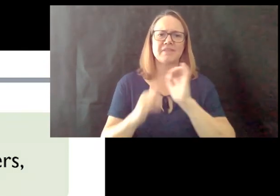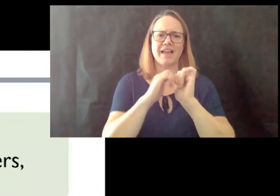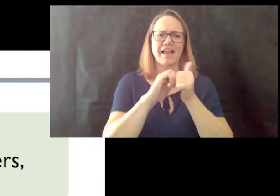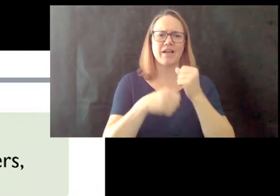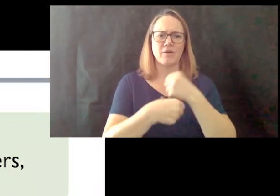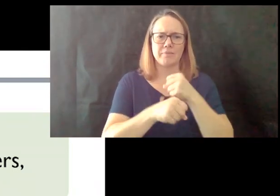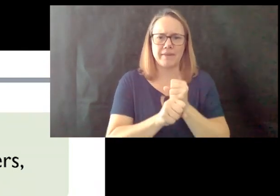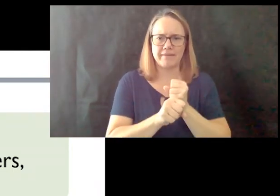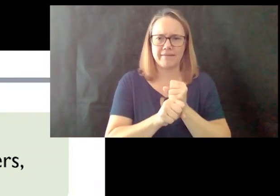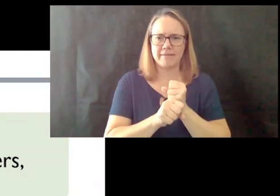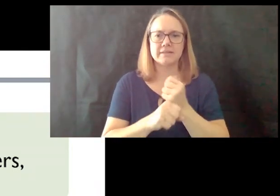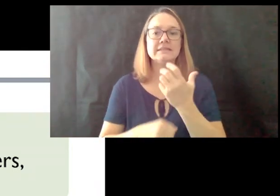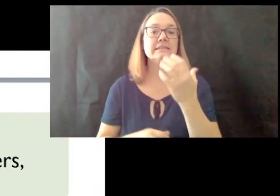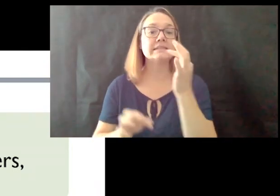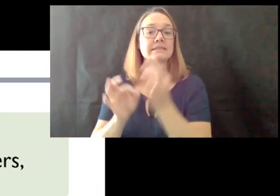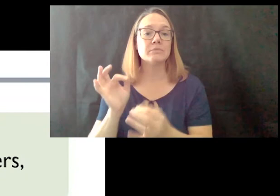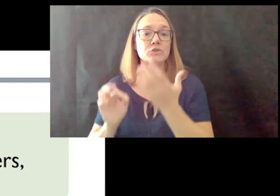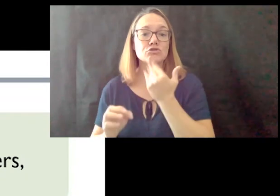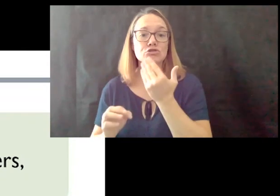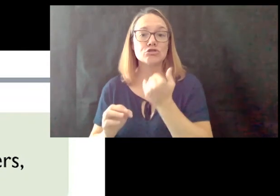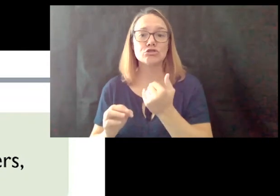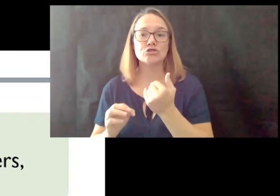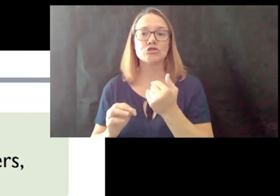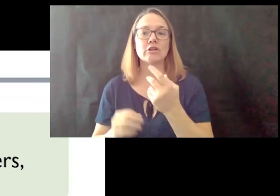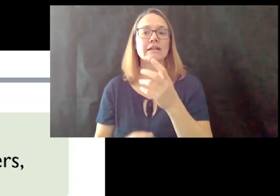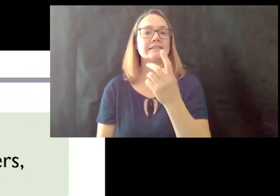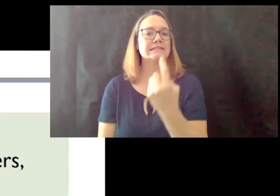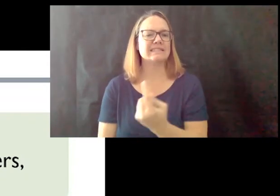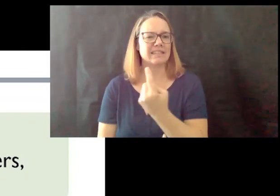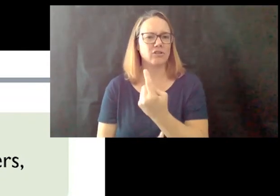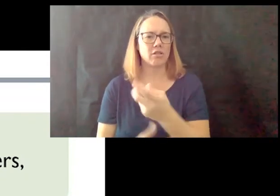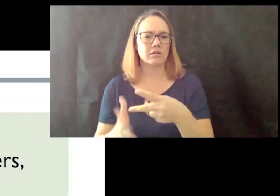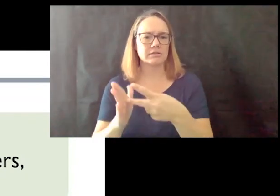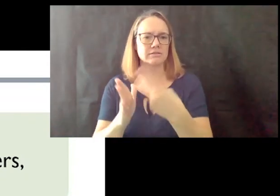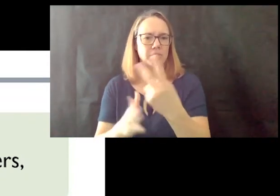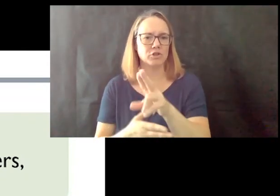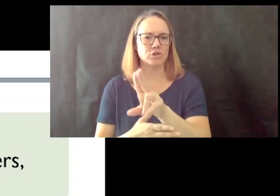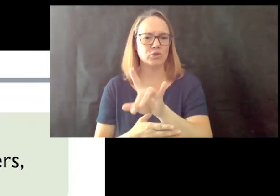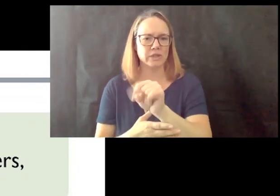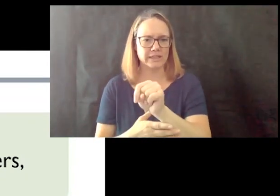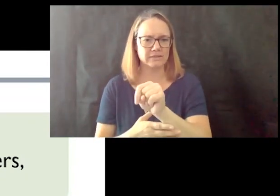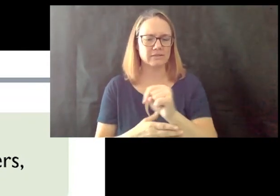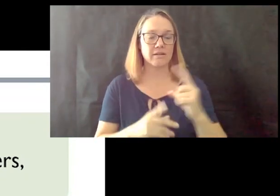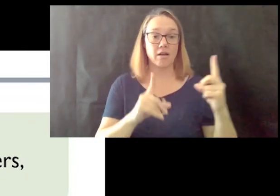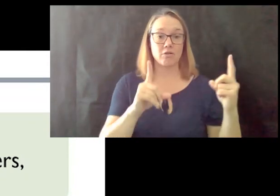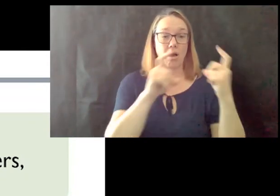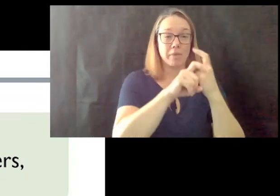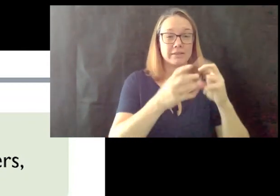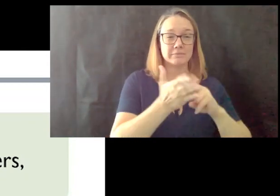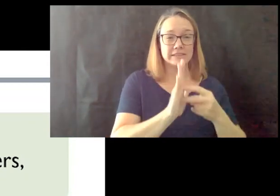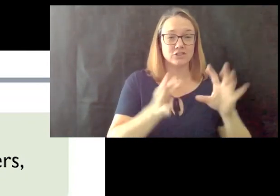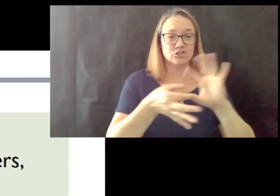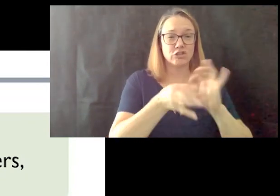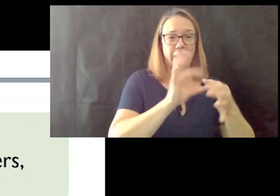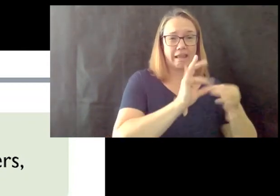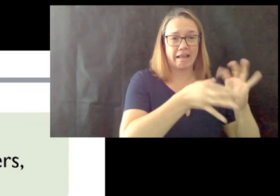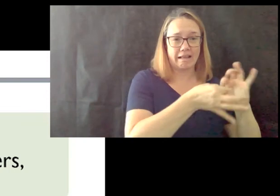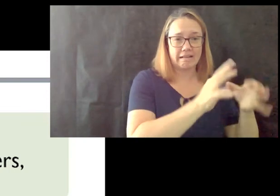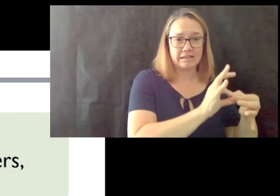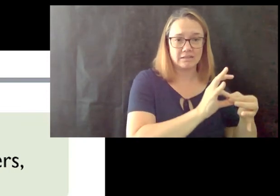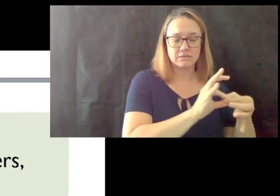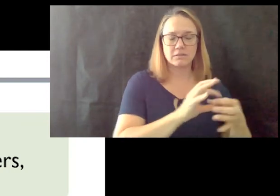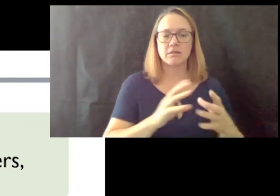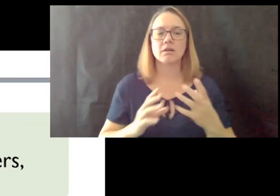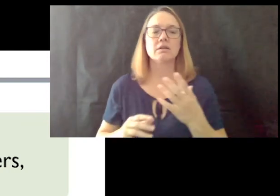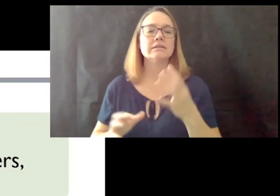sugars revolve around single or double units, and complex sugars revolve around large chains for their units. So examples of simple sugars